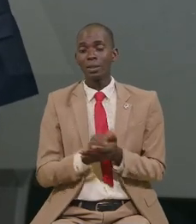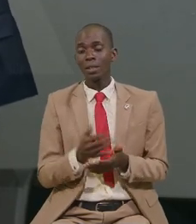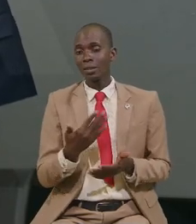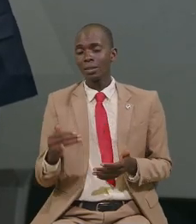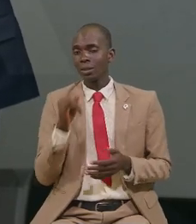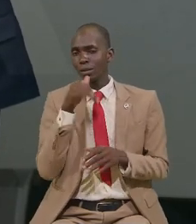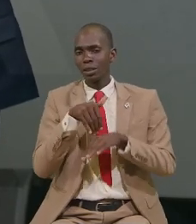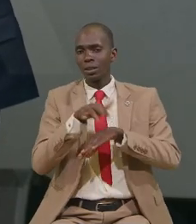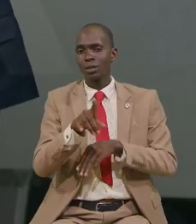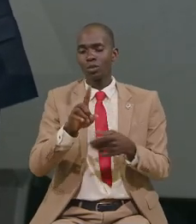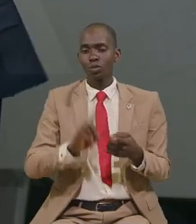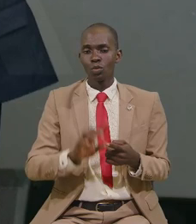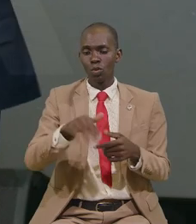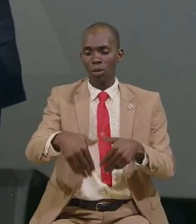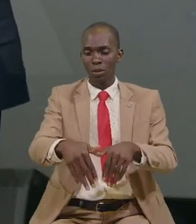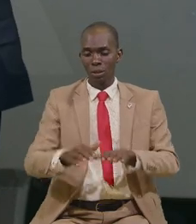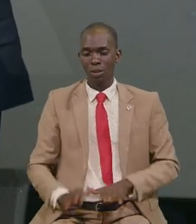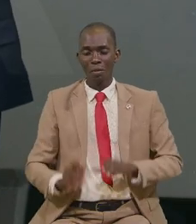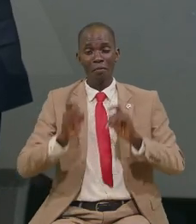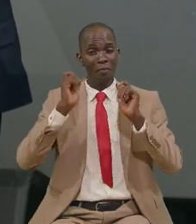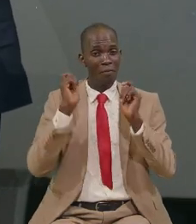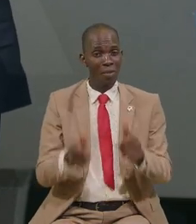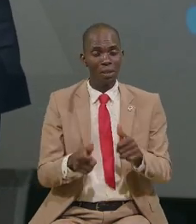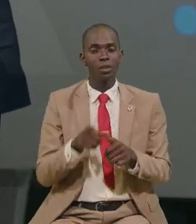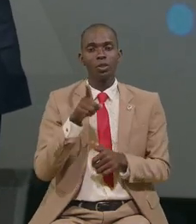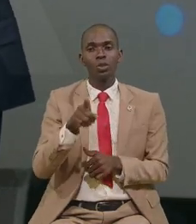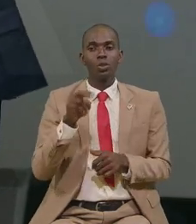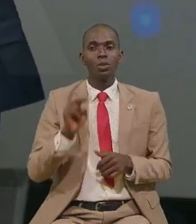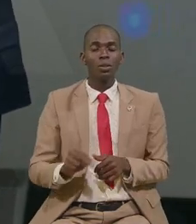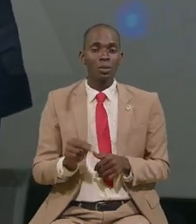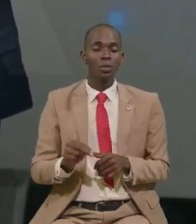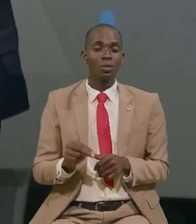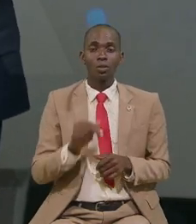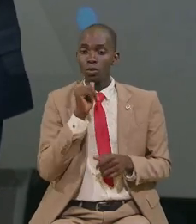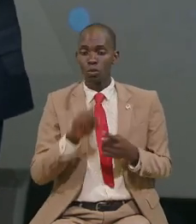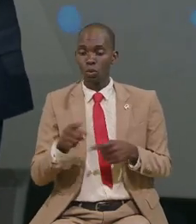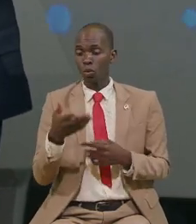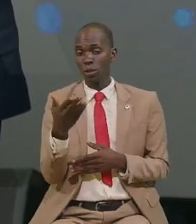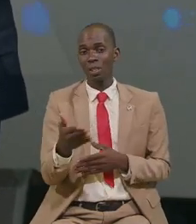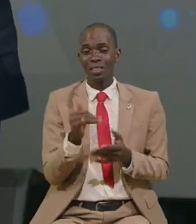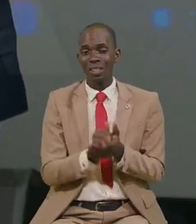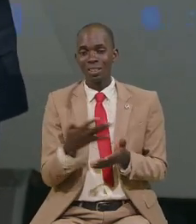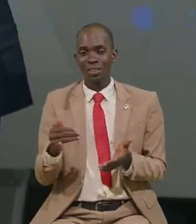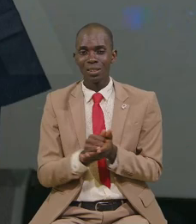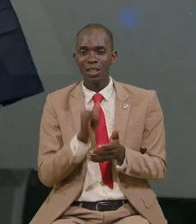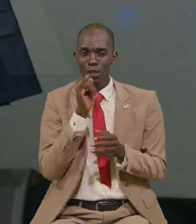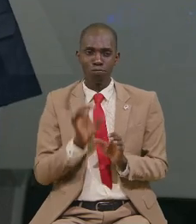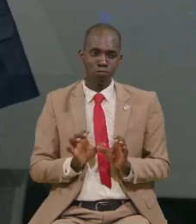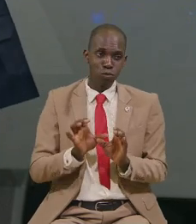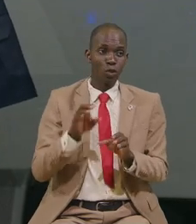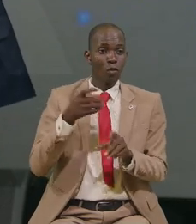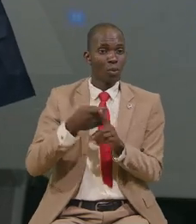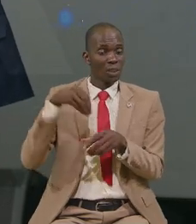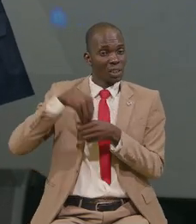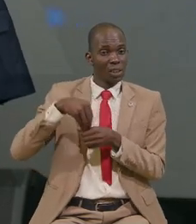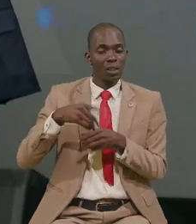grave faster than you ought to get there. That thing that is pushing you on the inside, the Lord